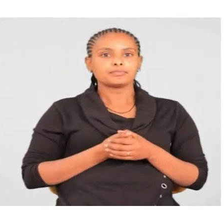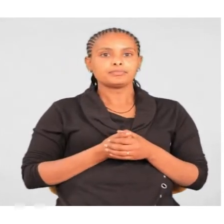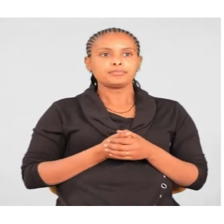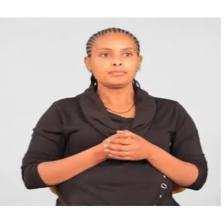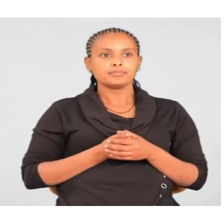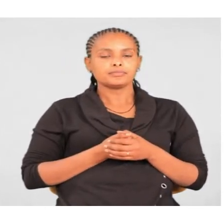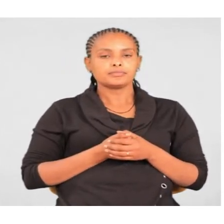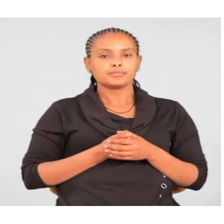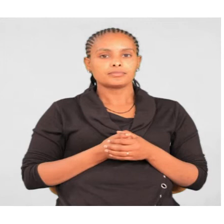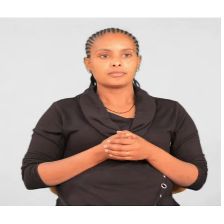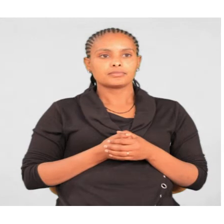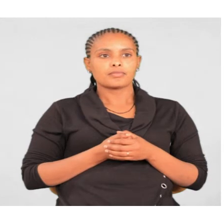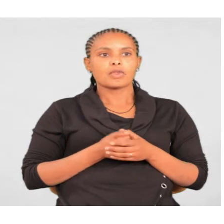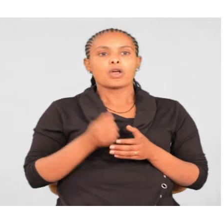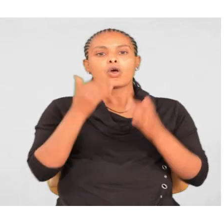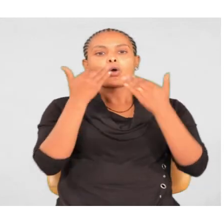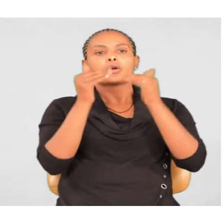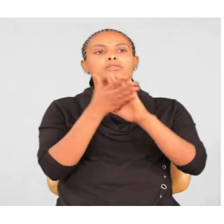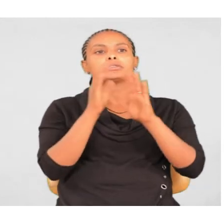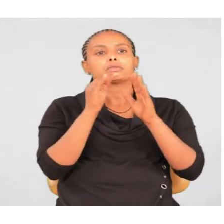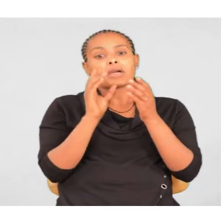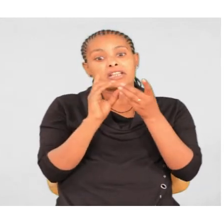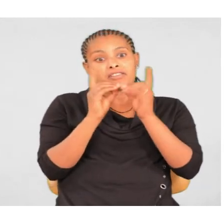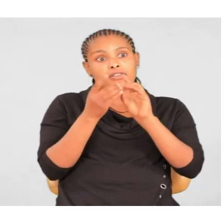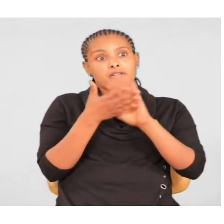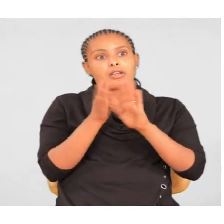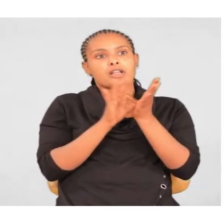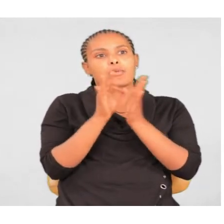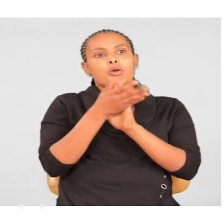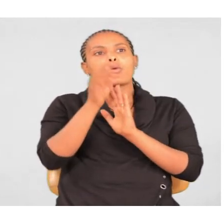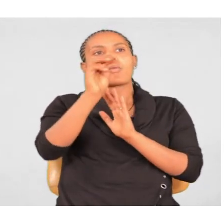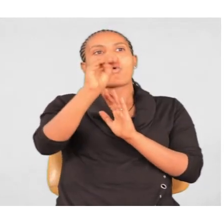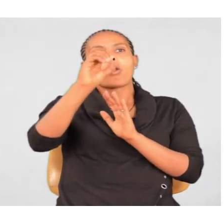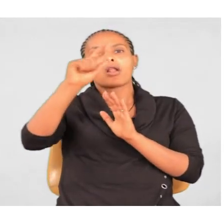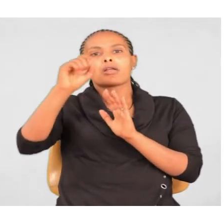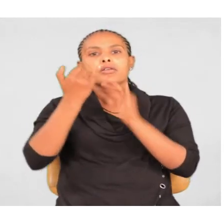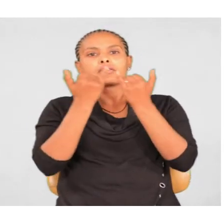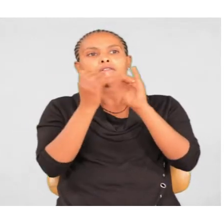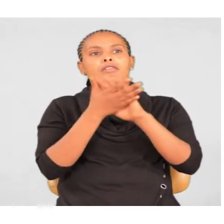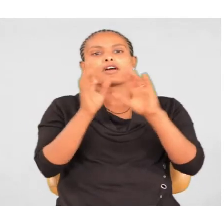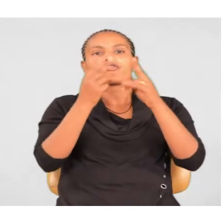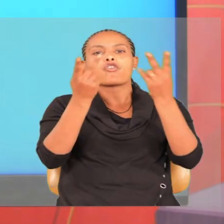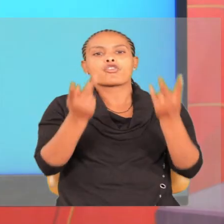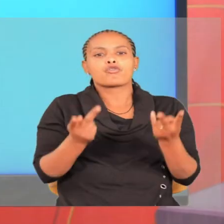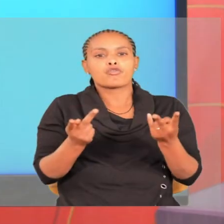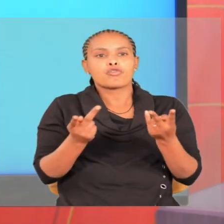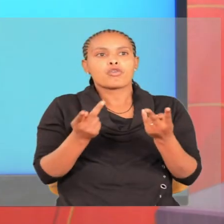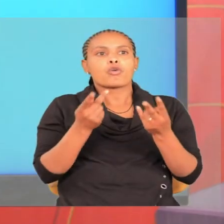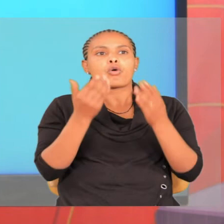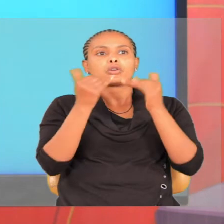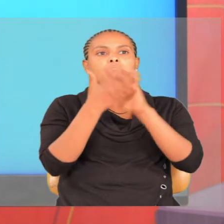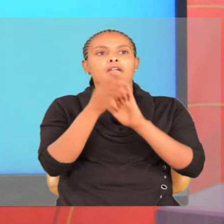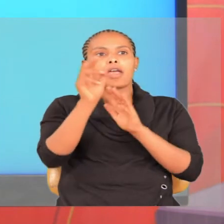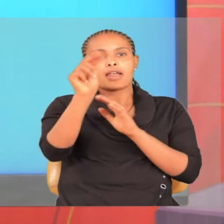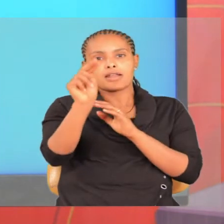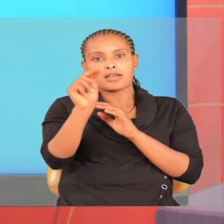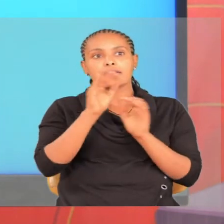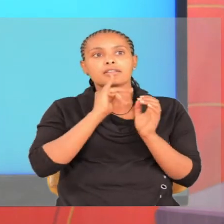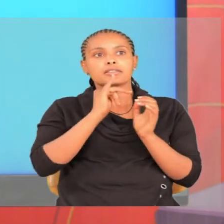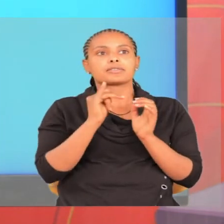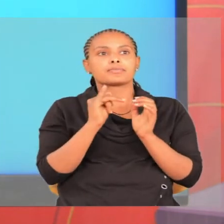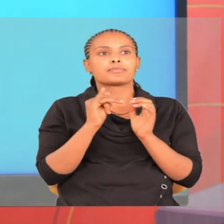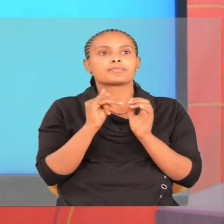B. Concentration by definition is number of mole divided by volume. Therefore, concentration of M